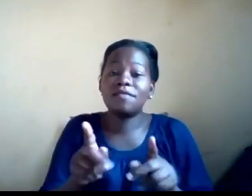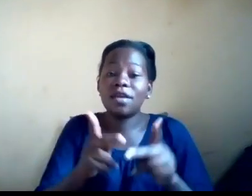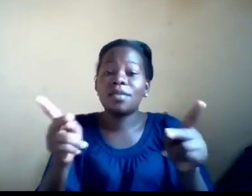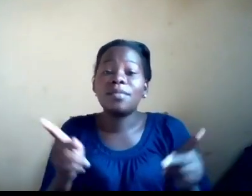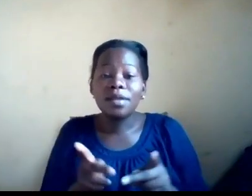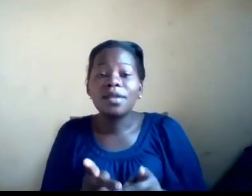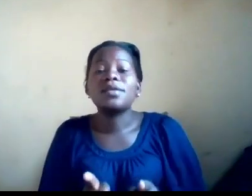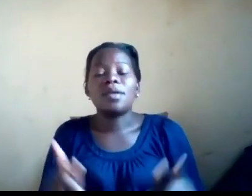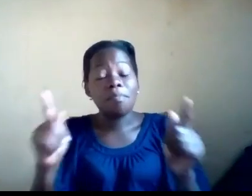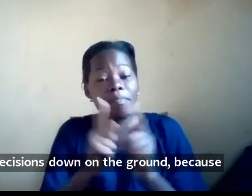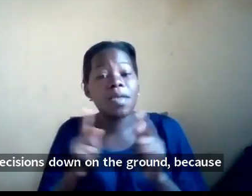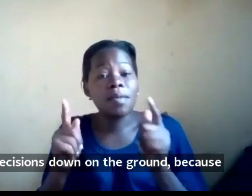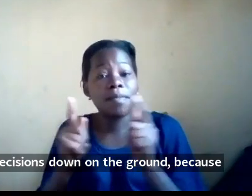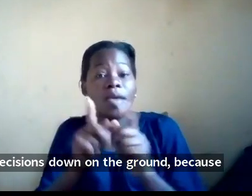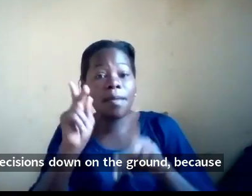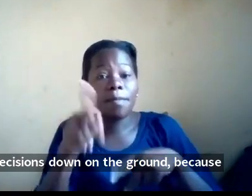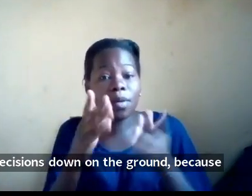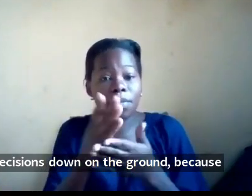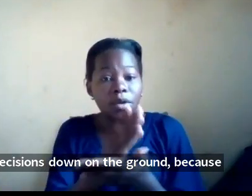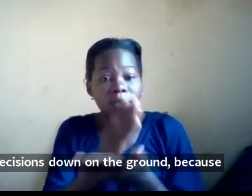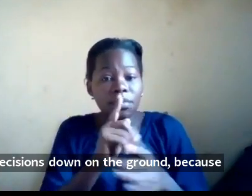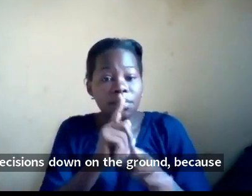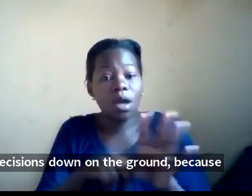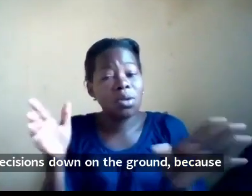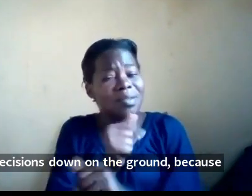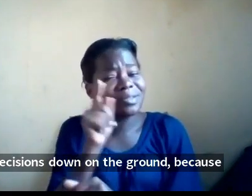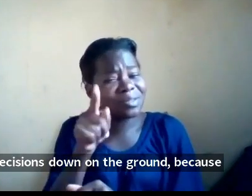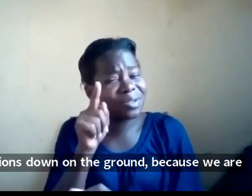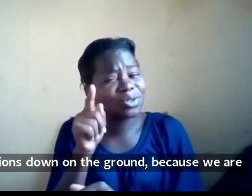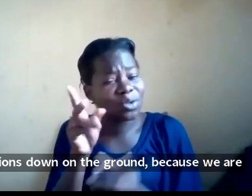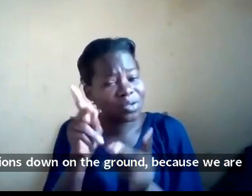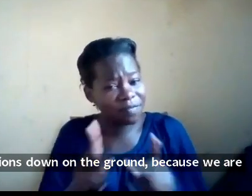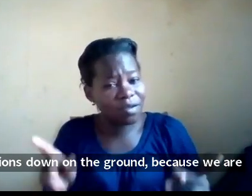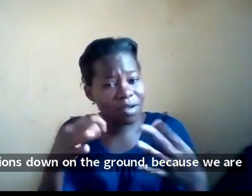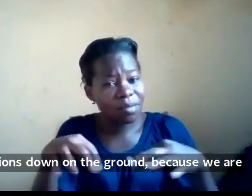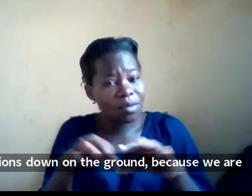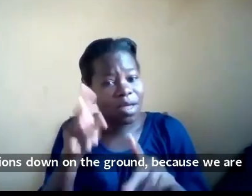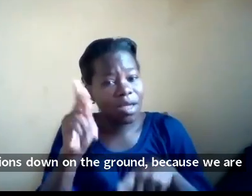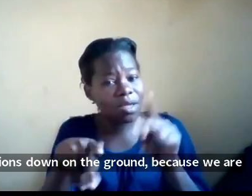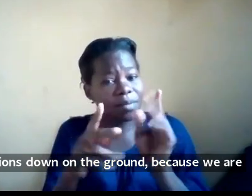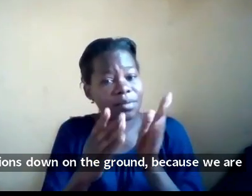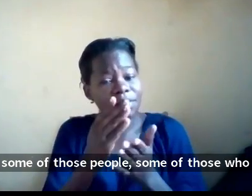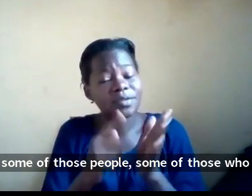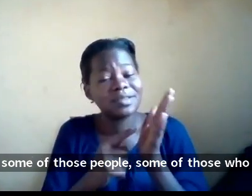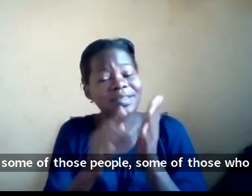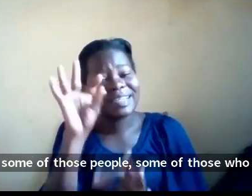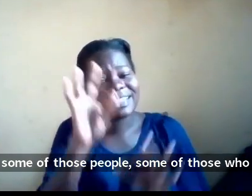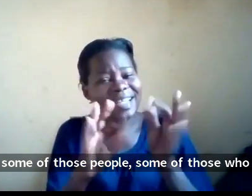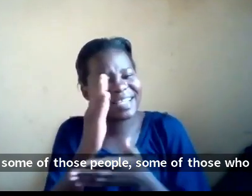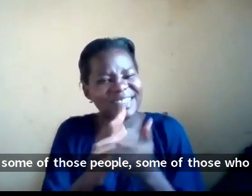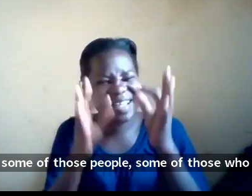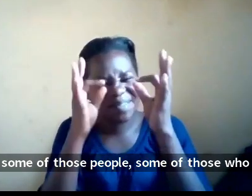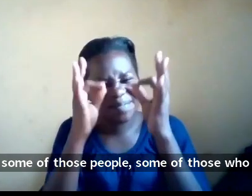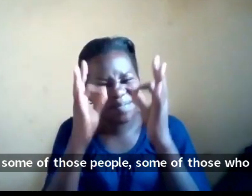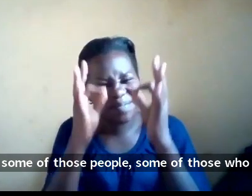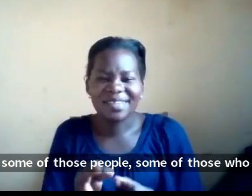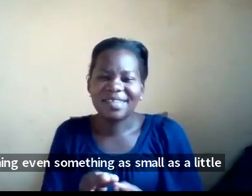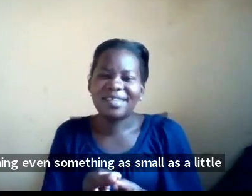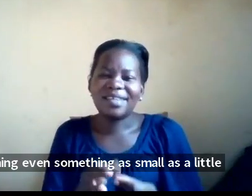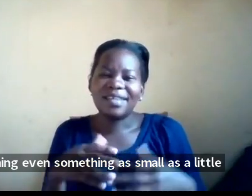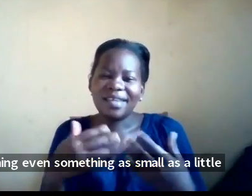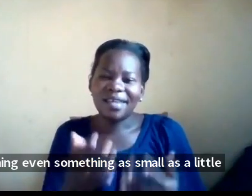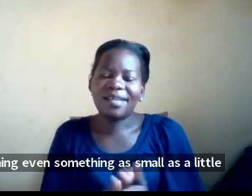down on the ground, because we are missing out on some of those people. Some of those people are designing even something as small as a little instrument, let's say in the mining